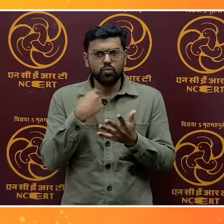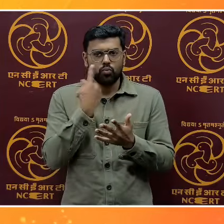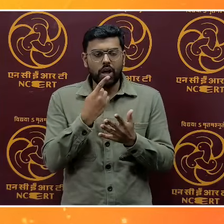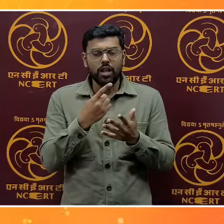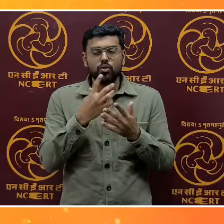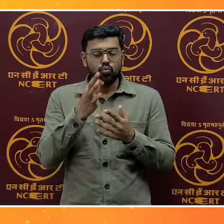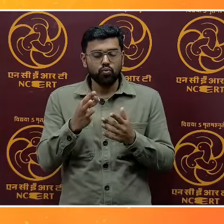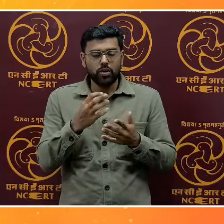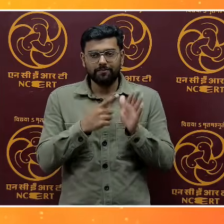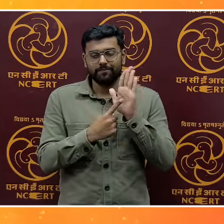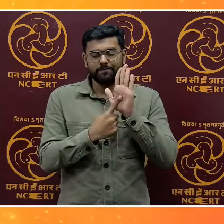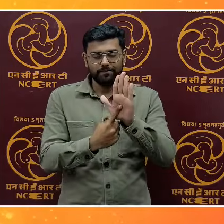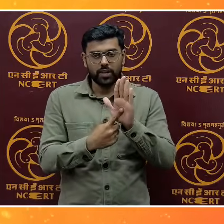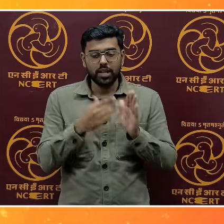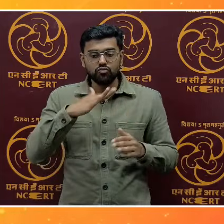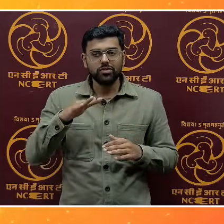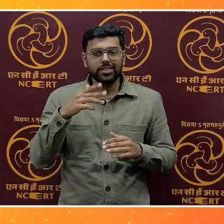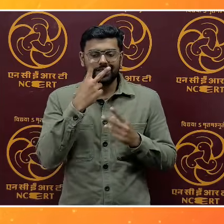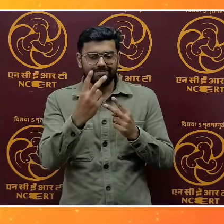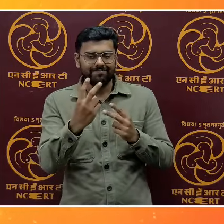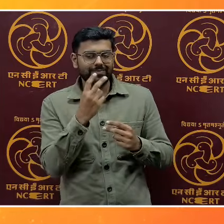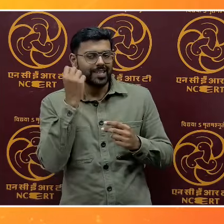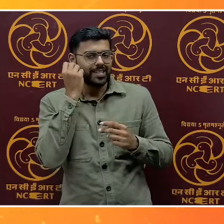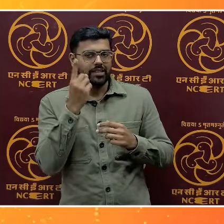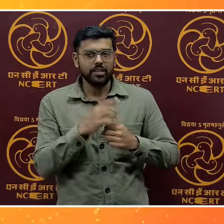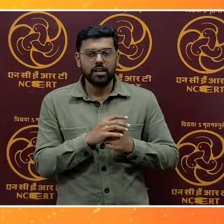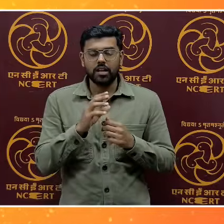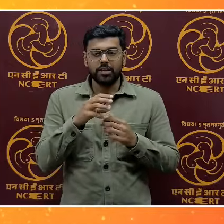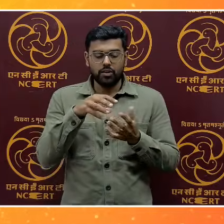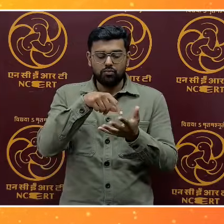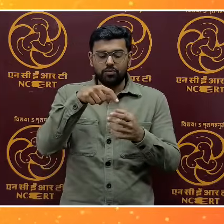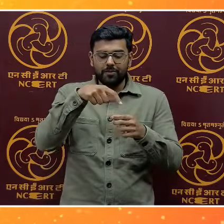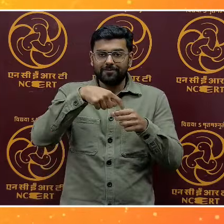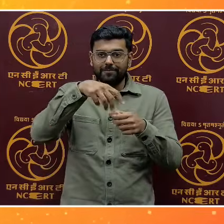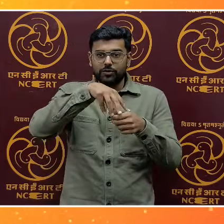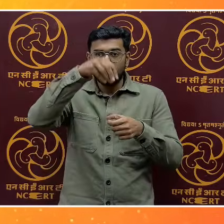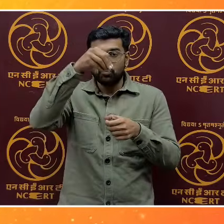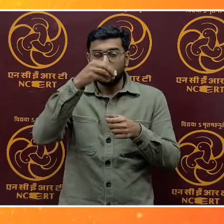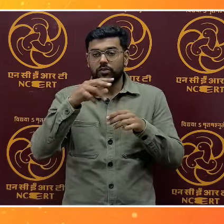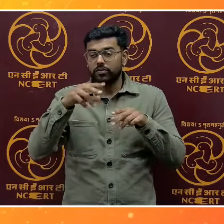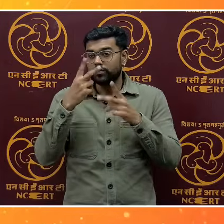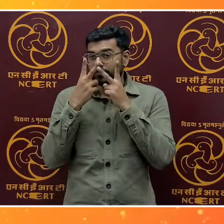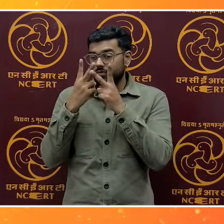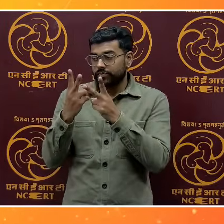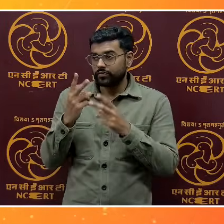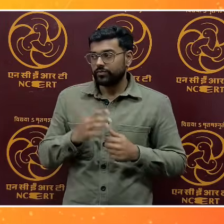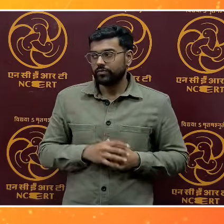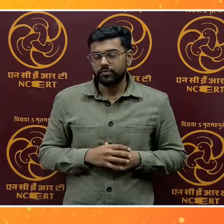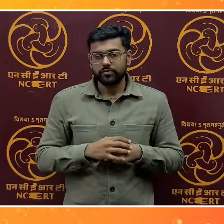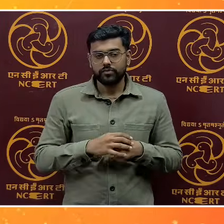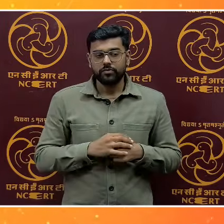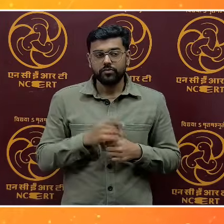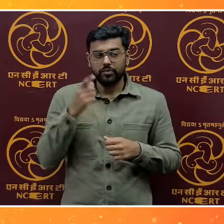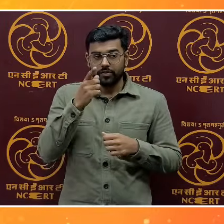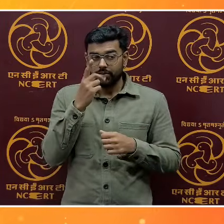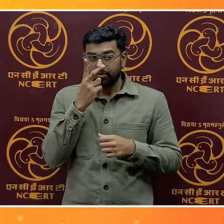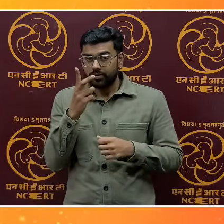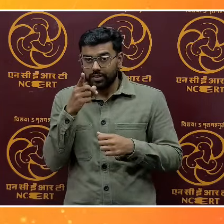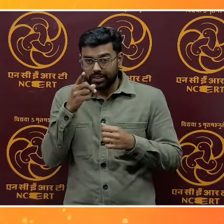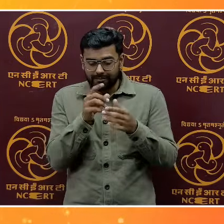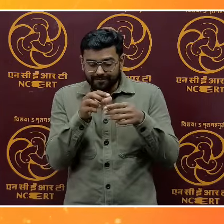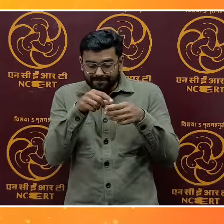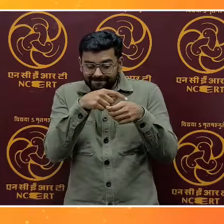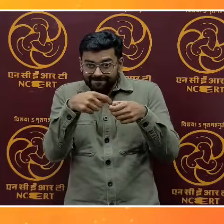explain children about the shape of the cone. This is right circular cone, children. It has a curved